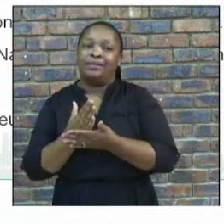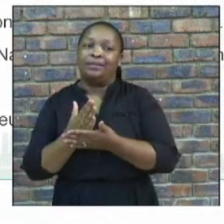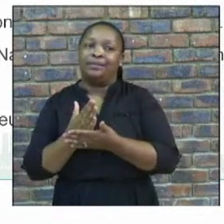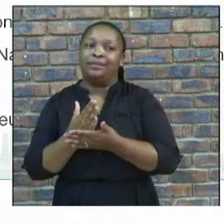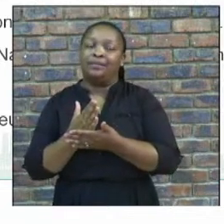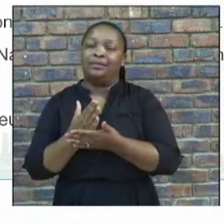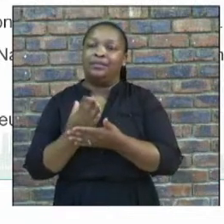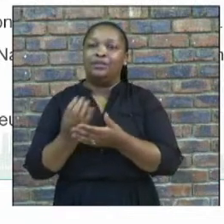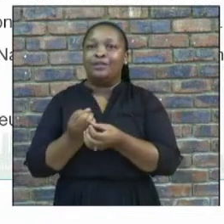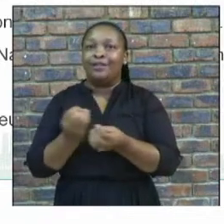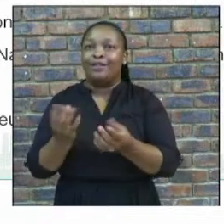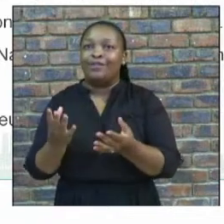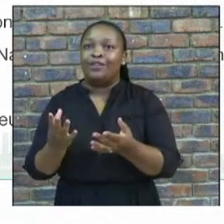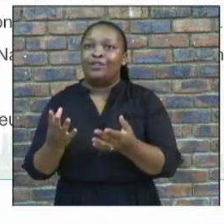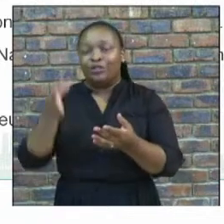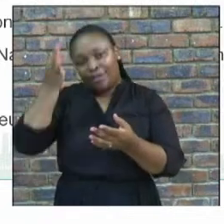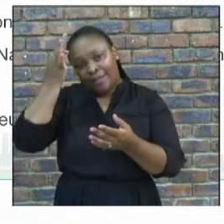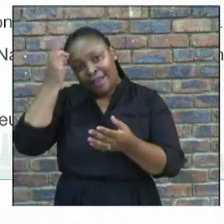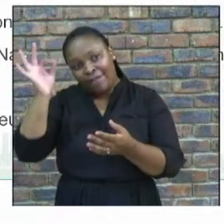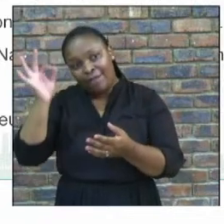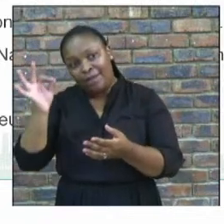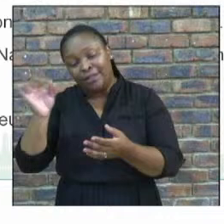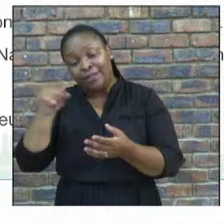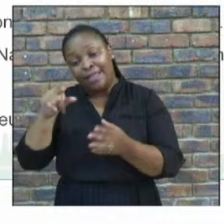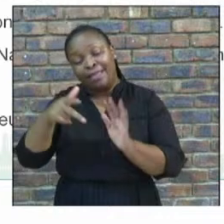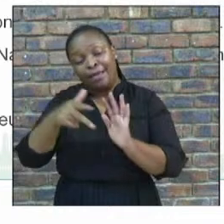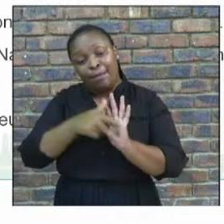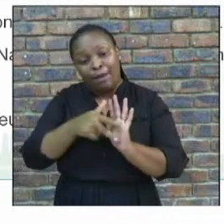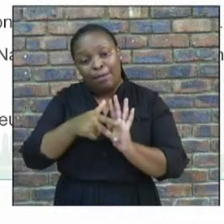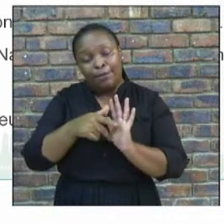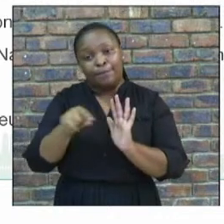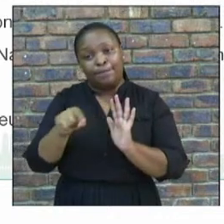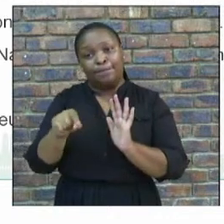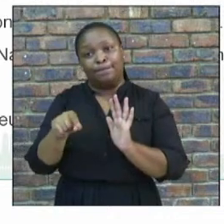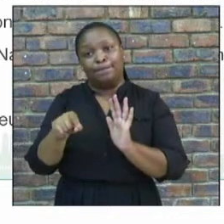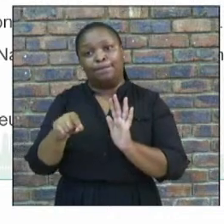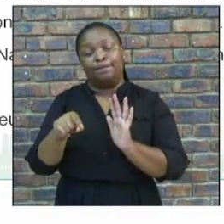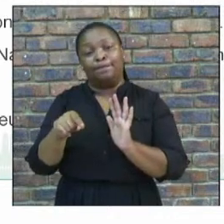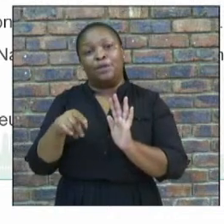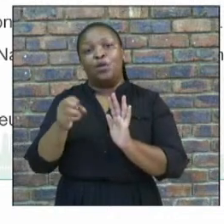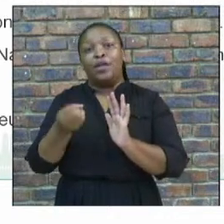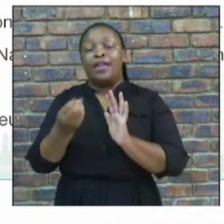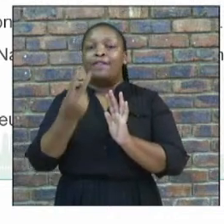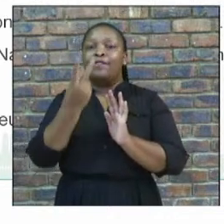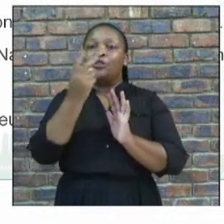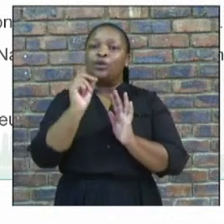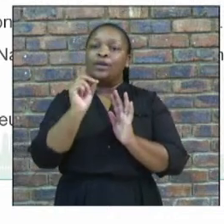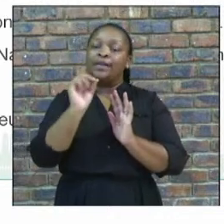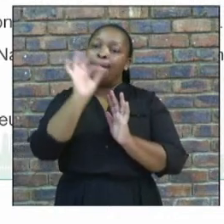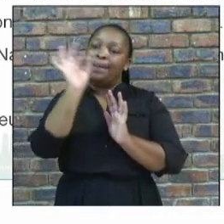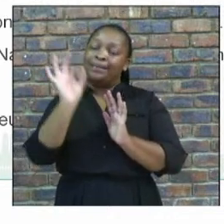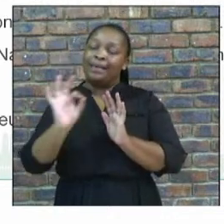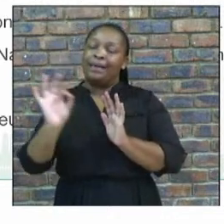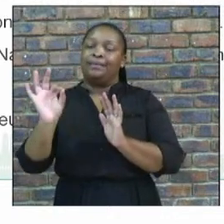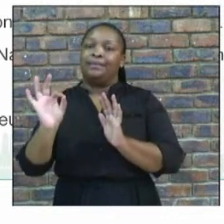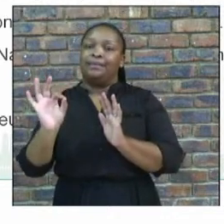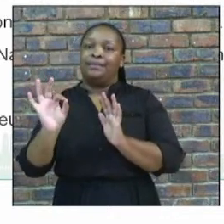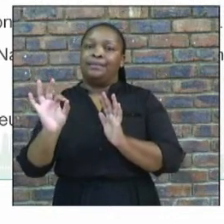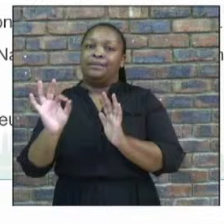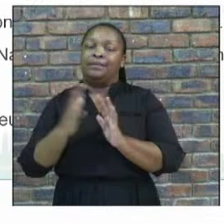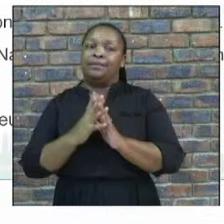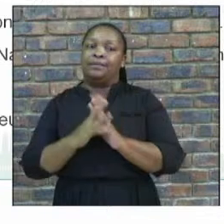granted to the state in terms of this carried interest is a 20% carried interest.